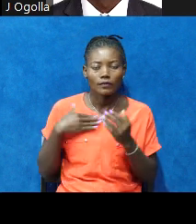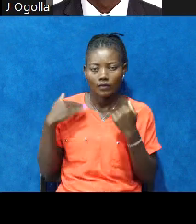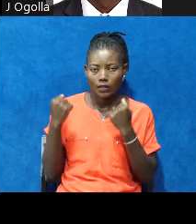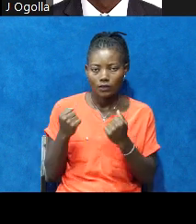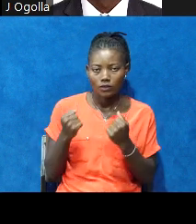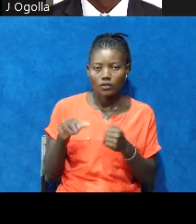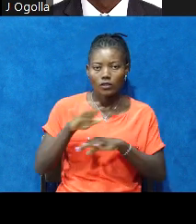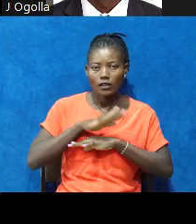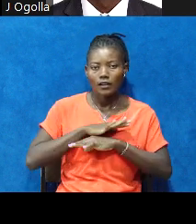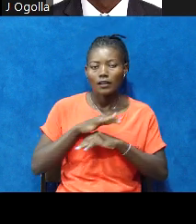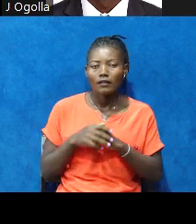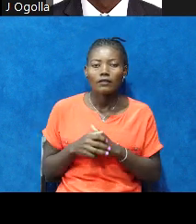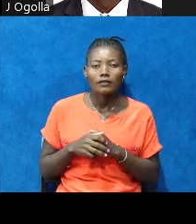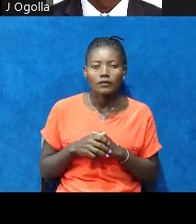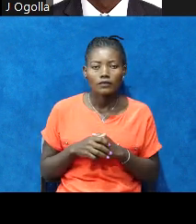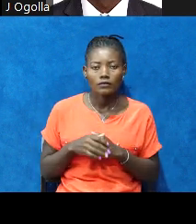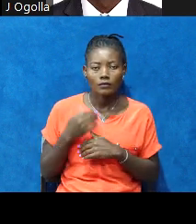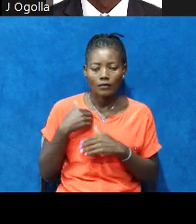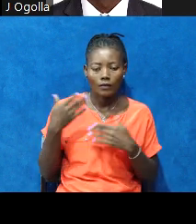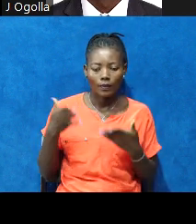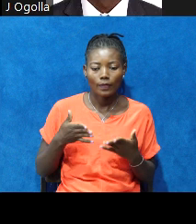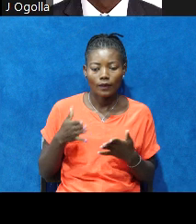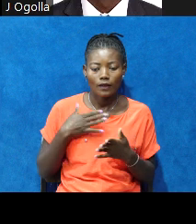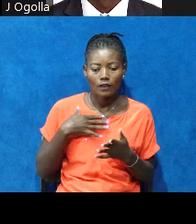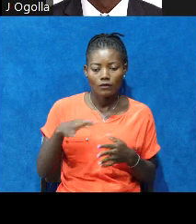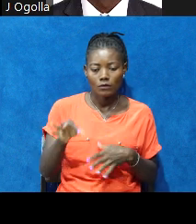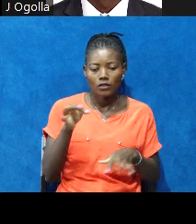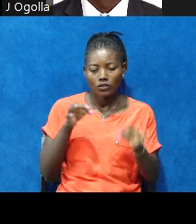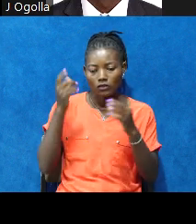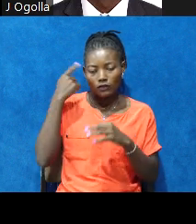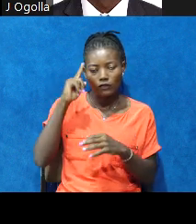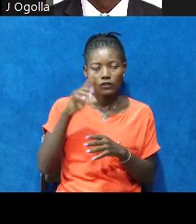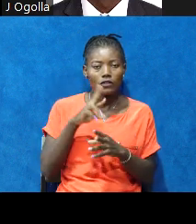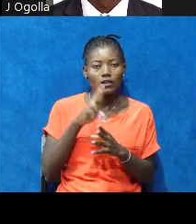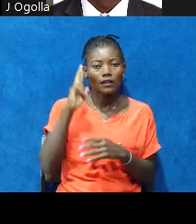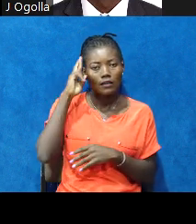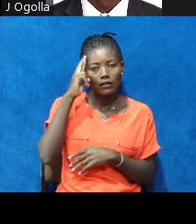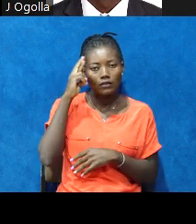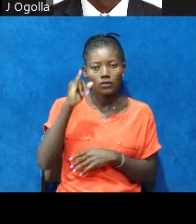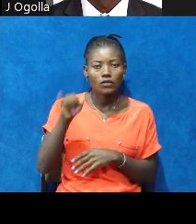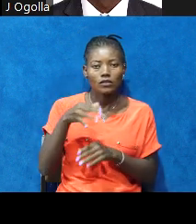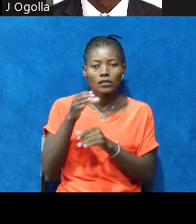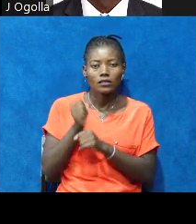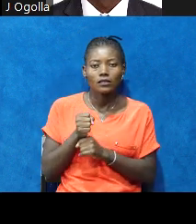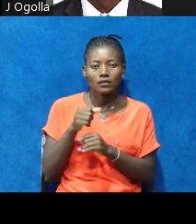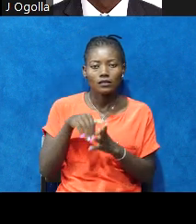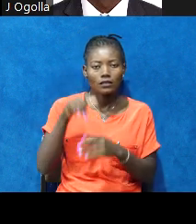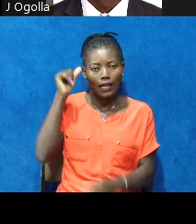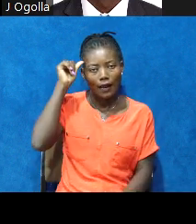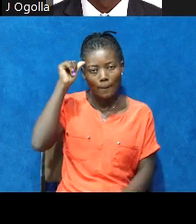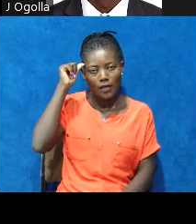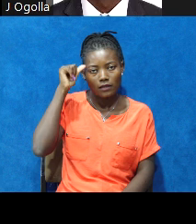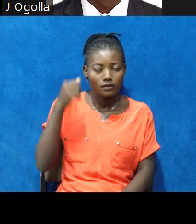strong enough, I am here, I've been chosen for a reason, you know, just trusting in your